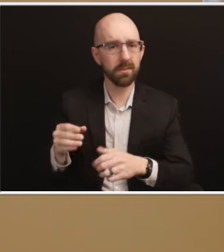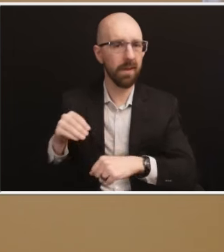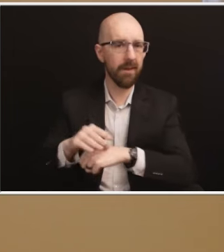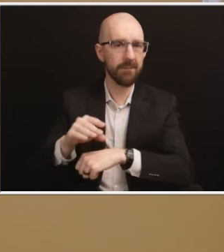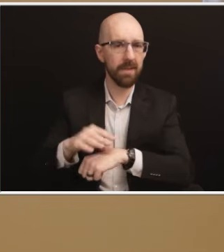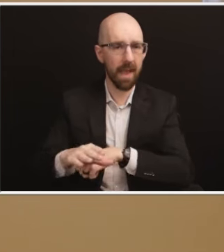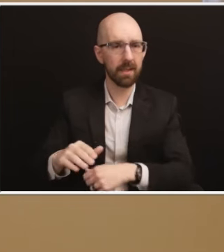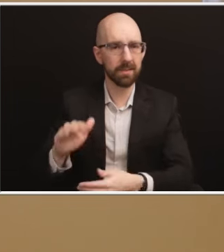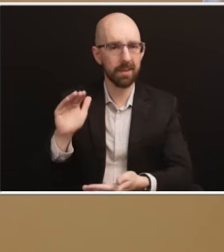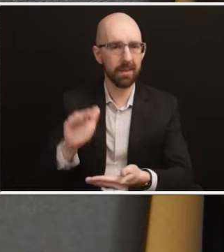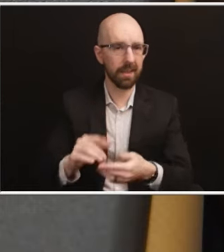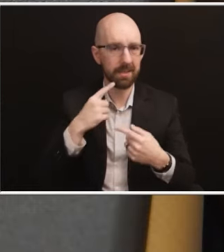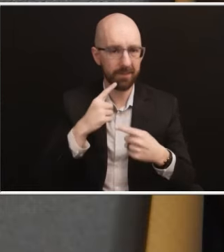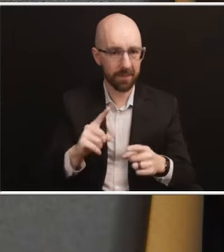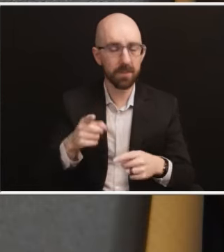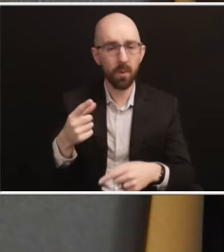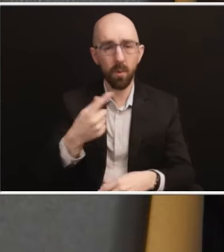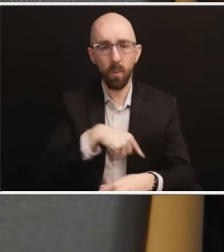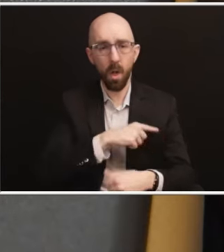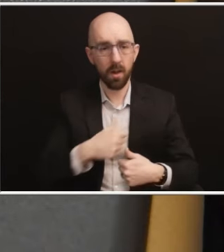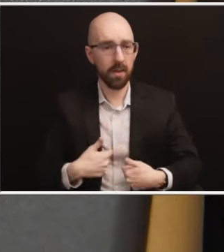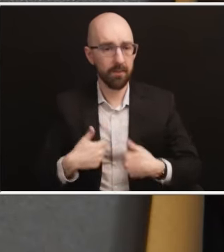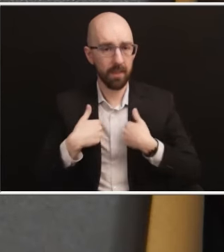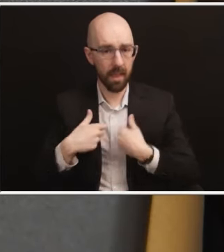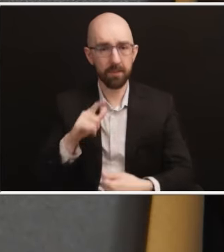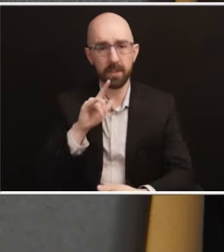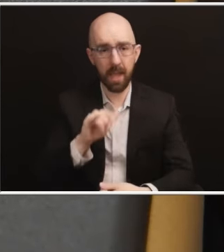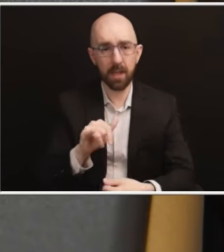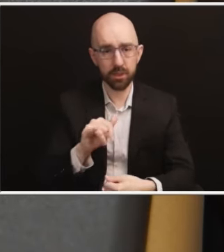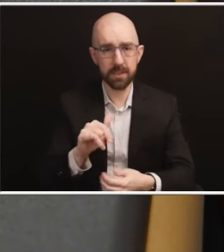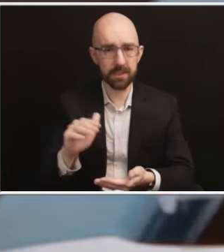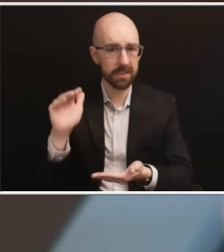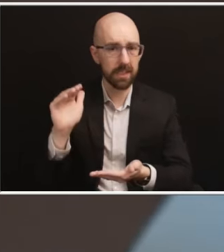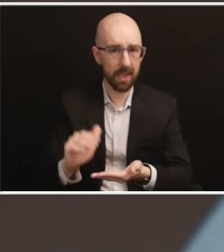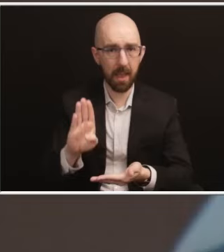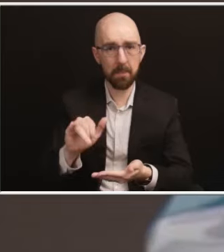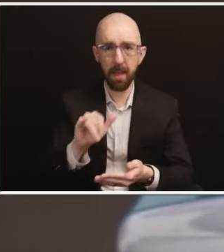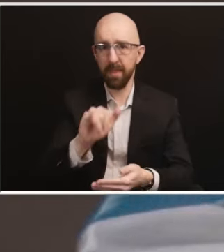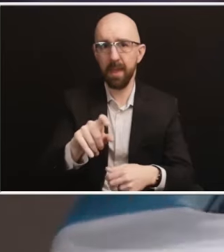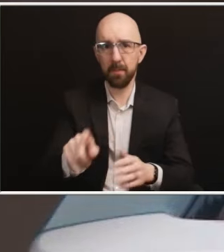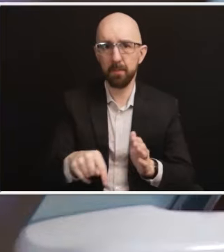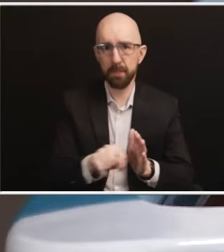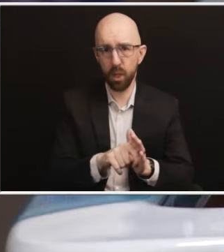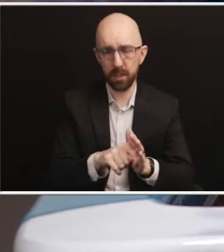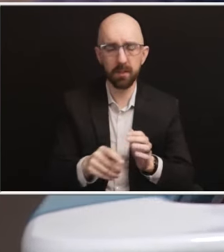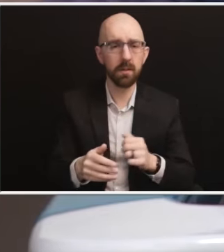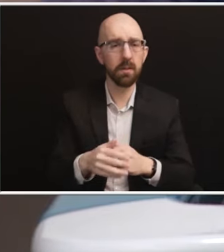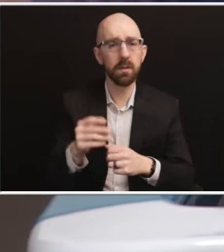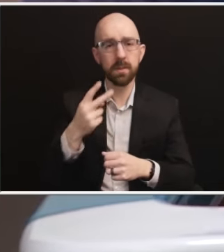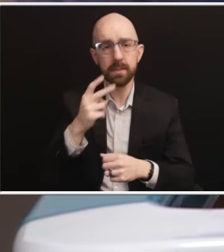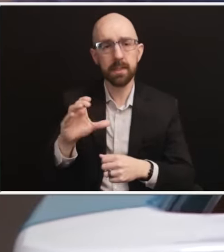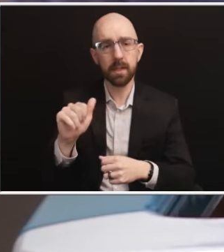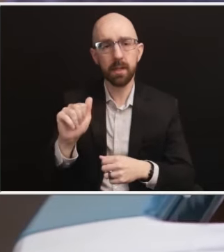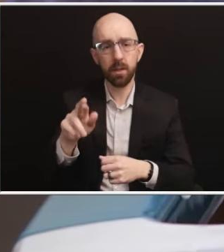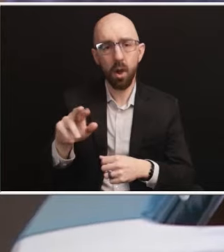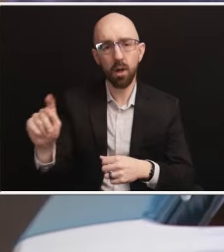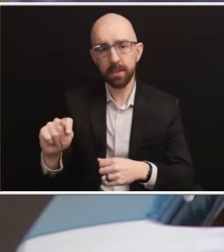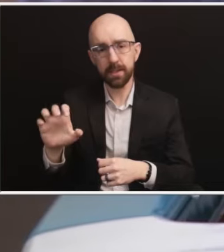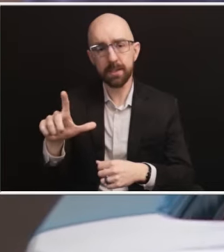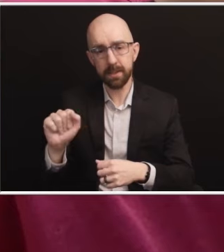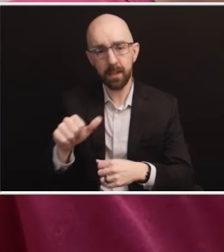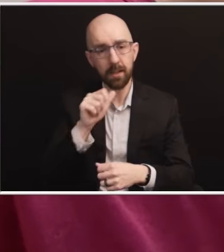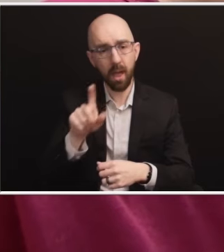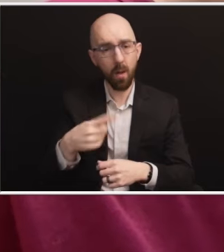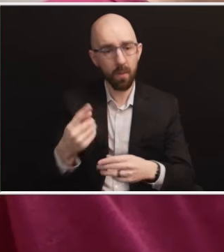So the quality of life has actually usually declined by that time. When we started seeing CAR T-cell, not only it provided